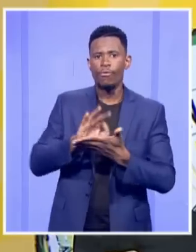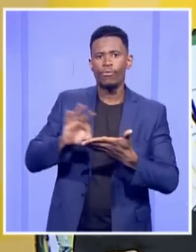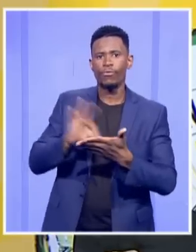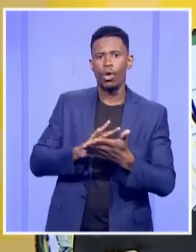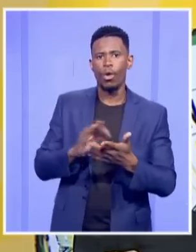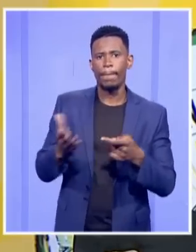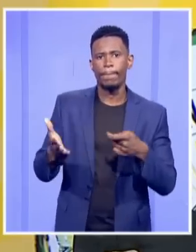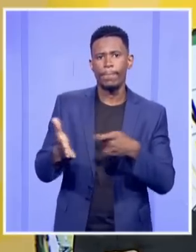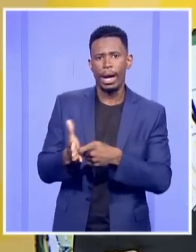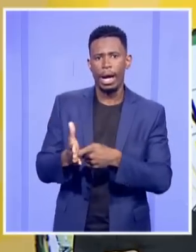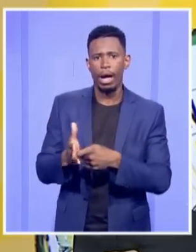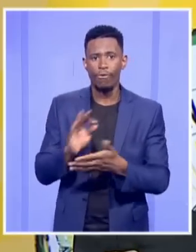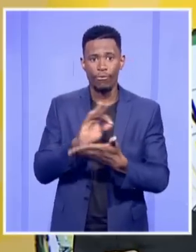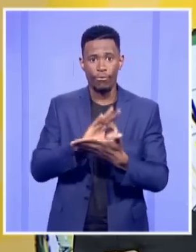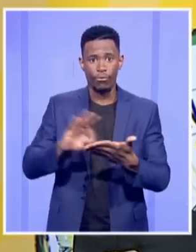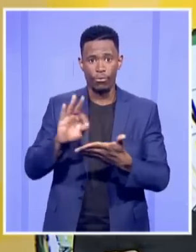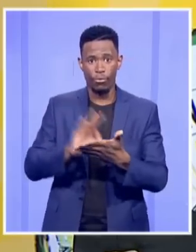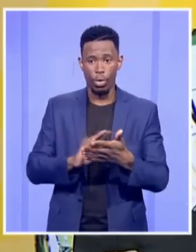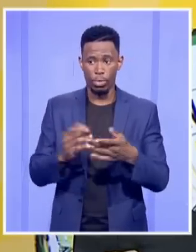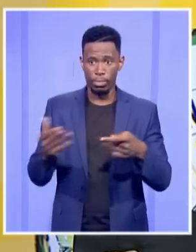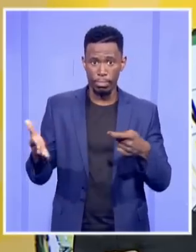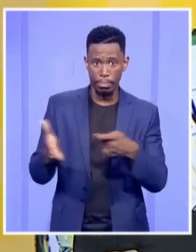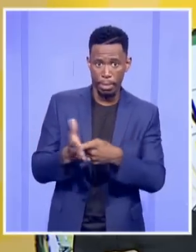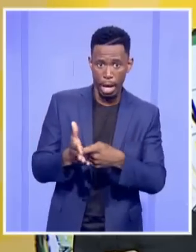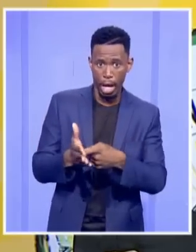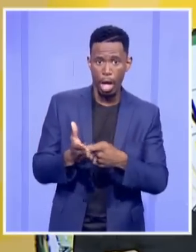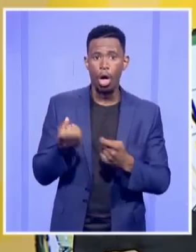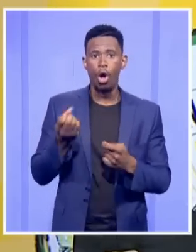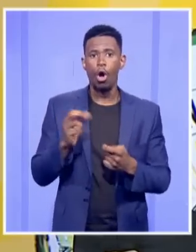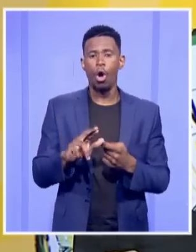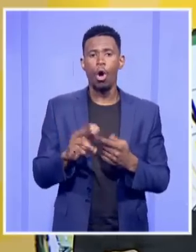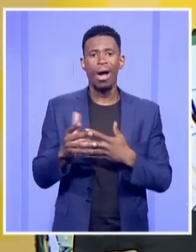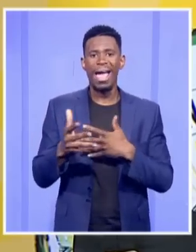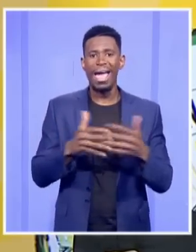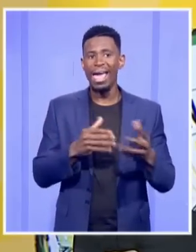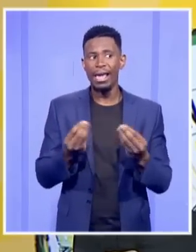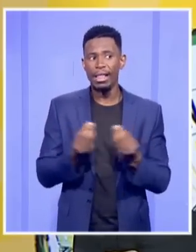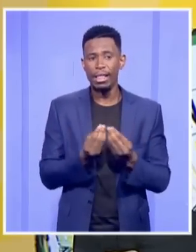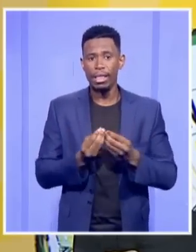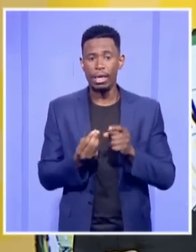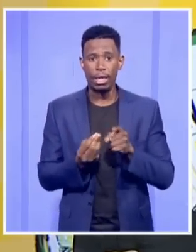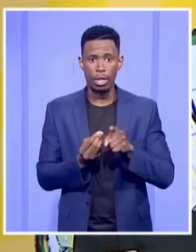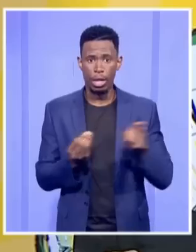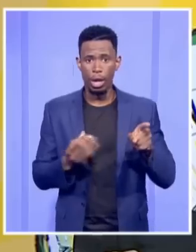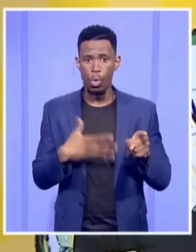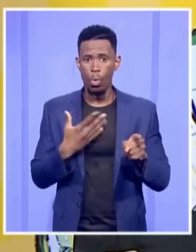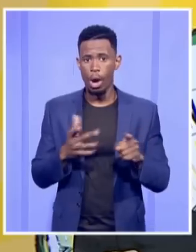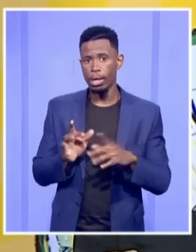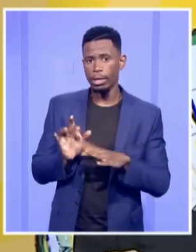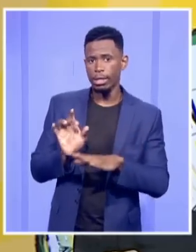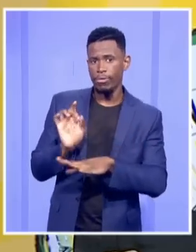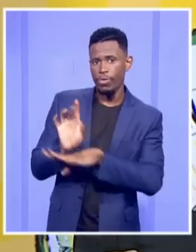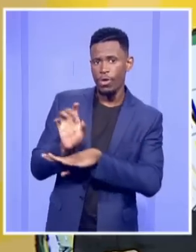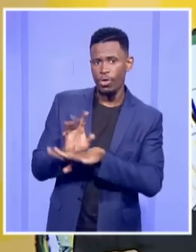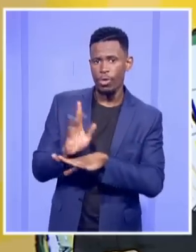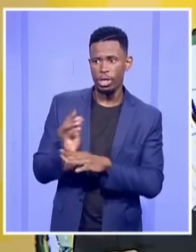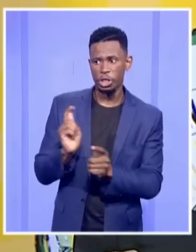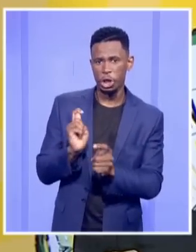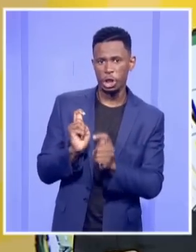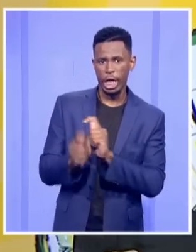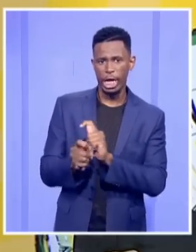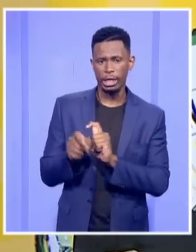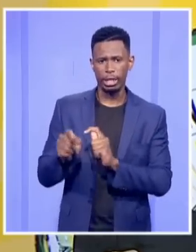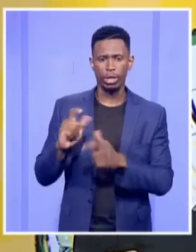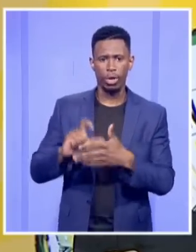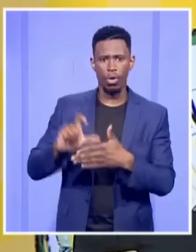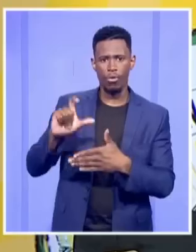or any attempts to influence the deliberations of conference